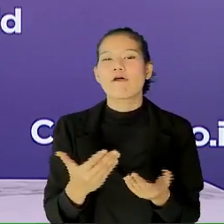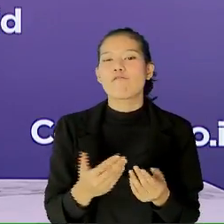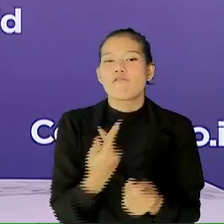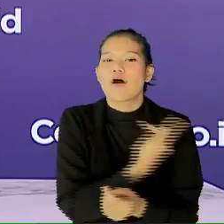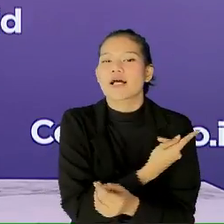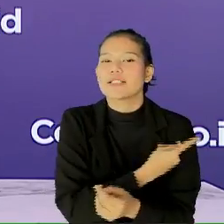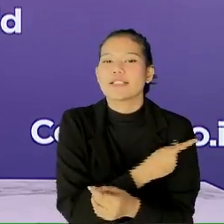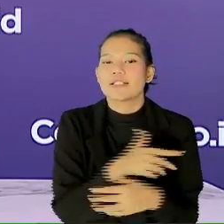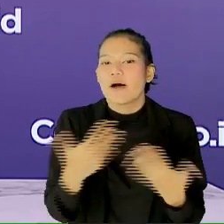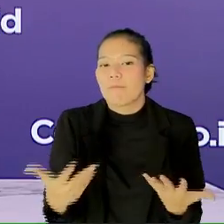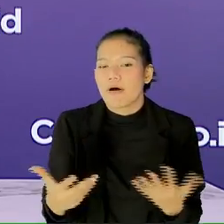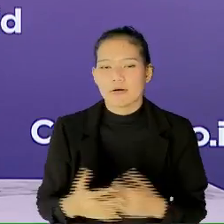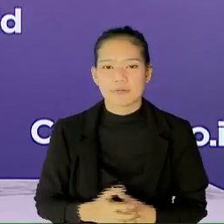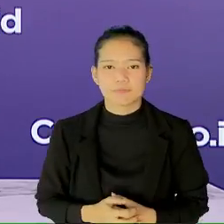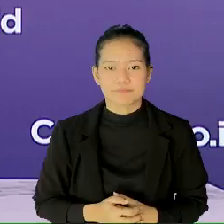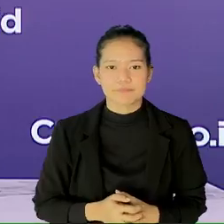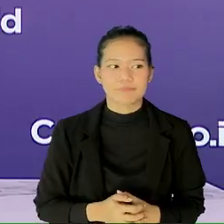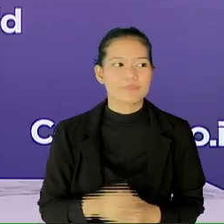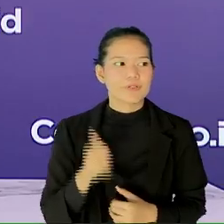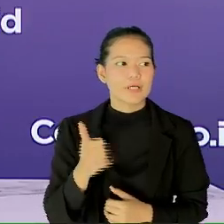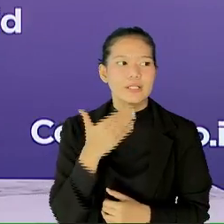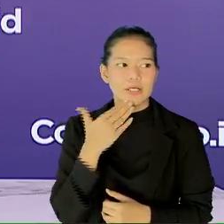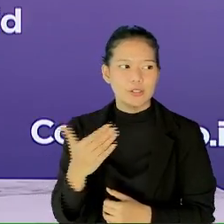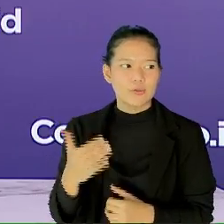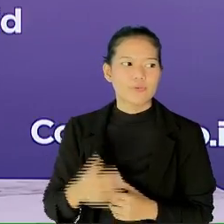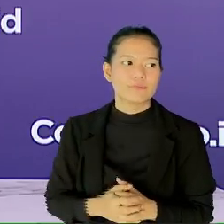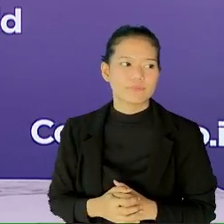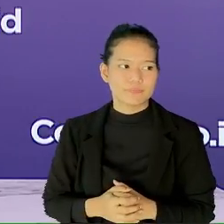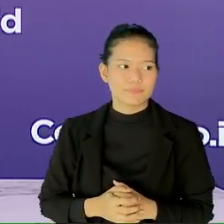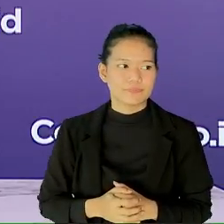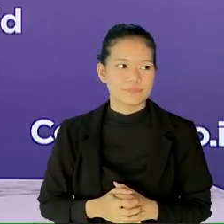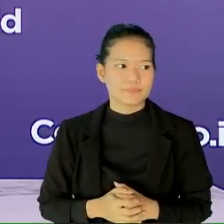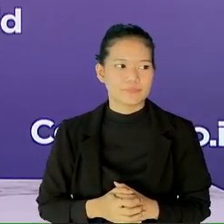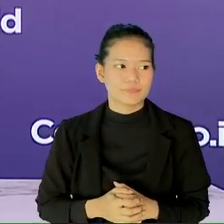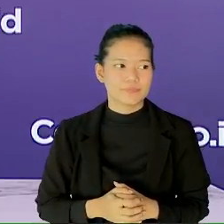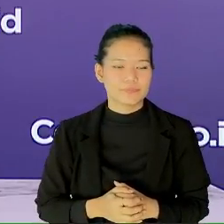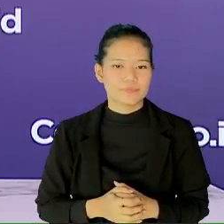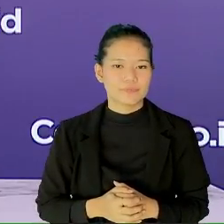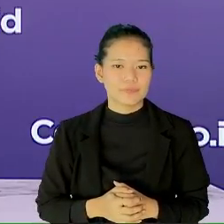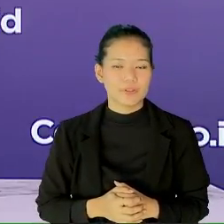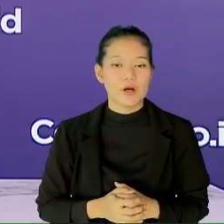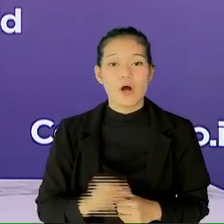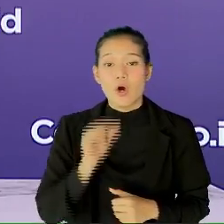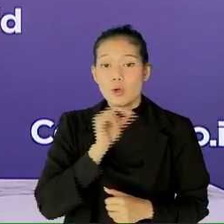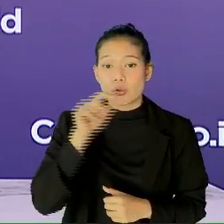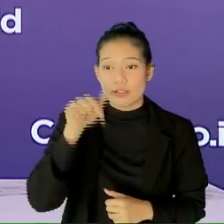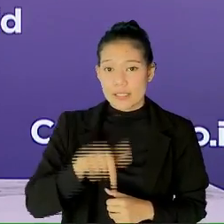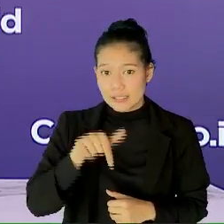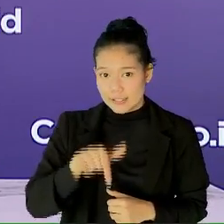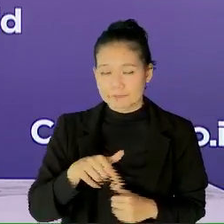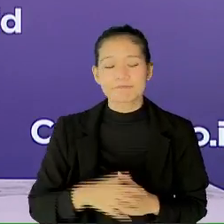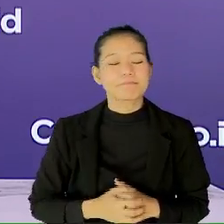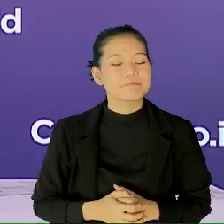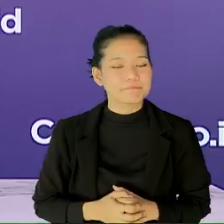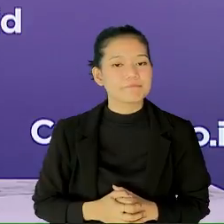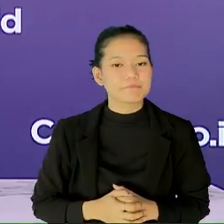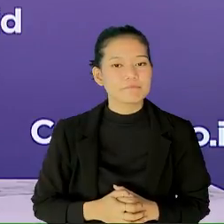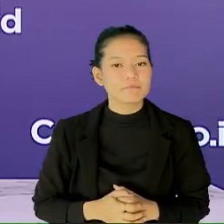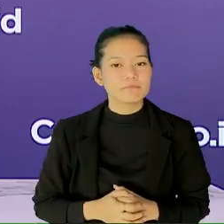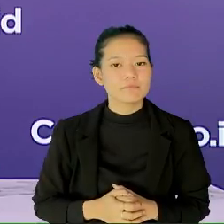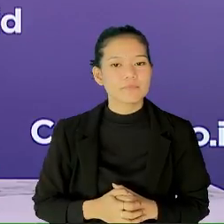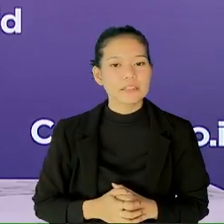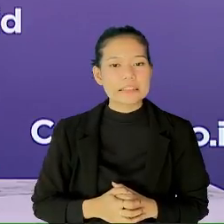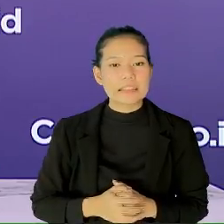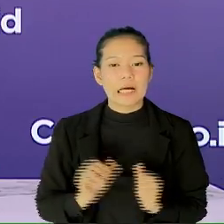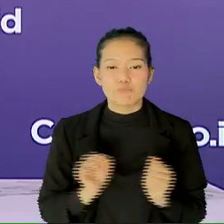vaccination? Okay, thank you from the Australian Financial Review. Thus far,